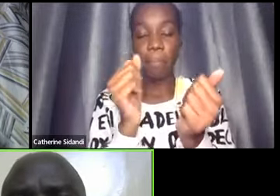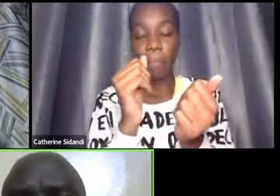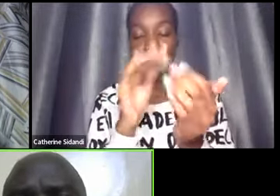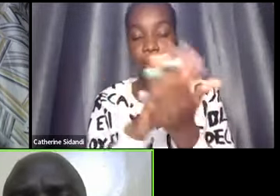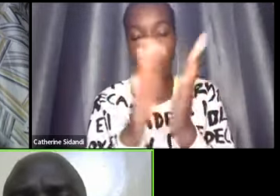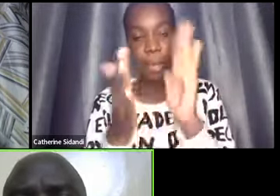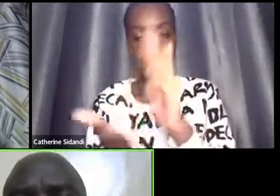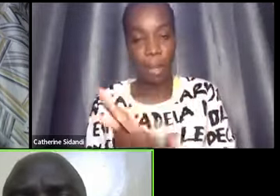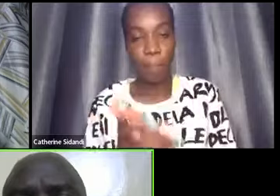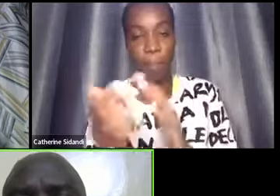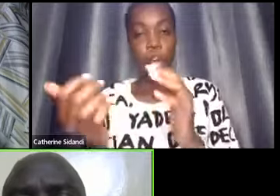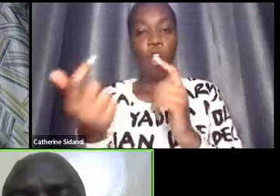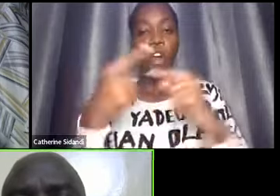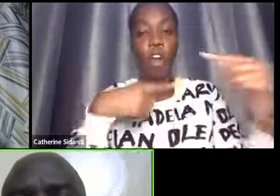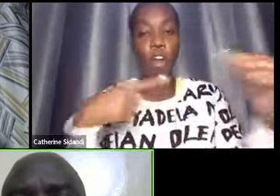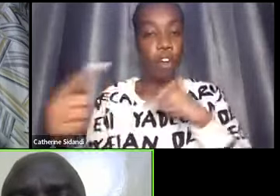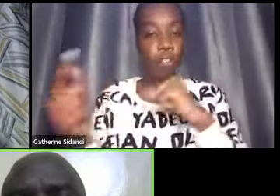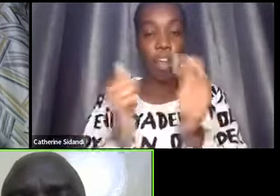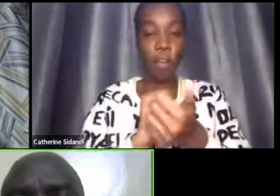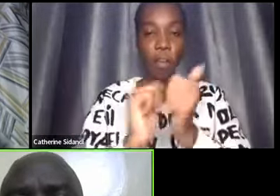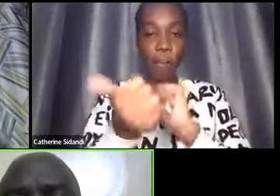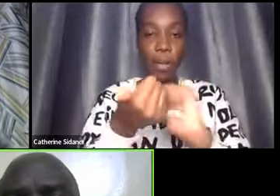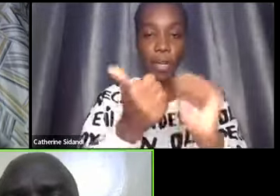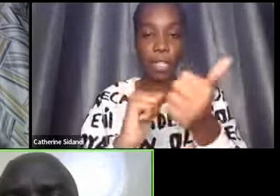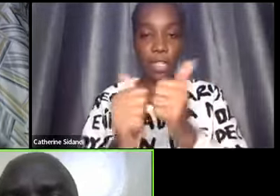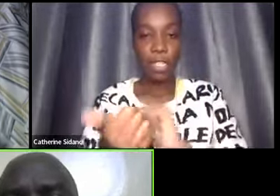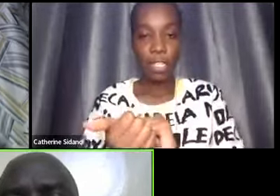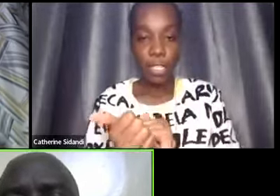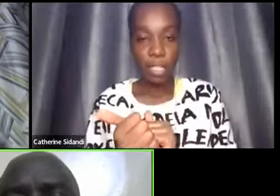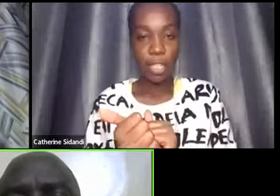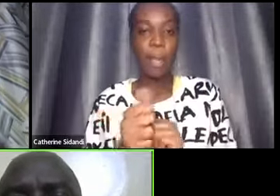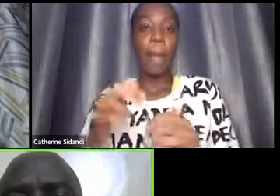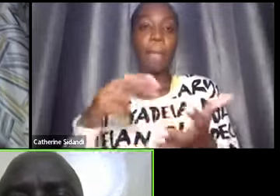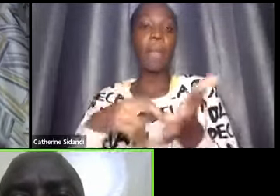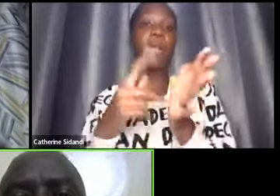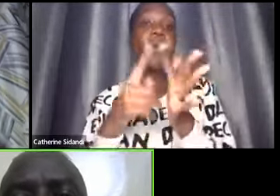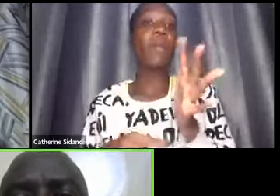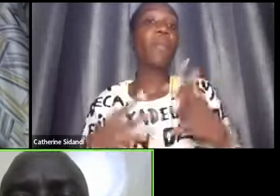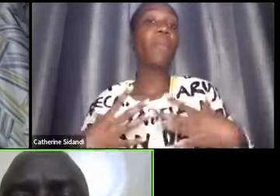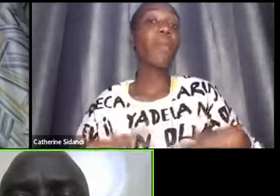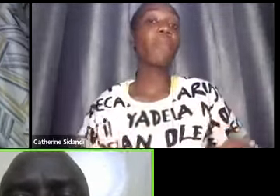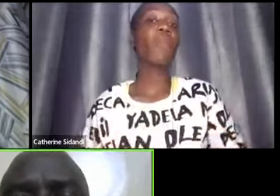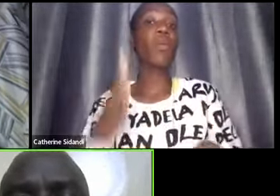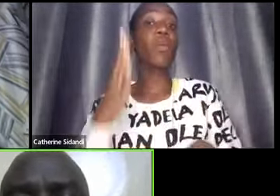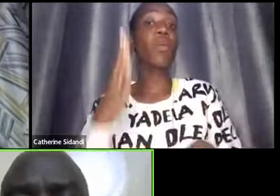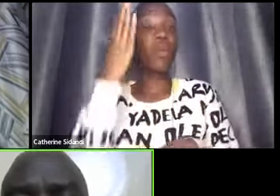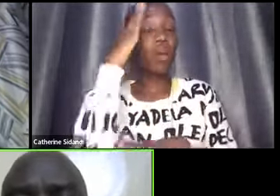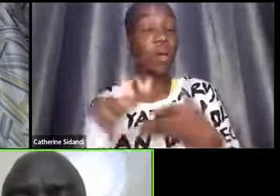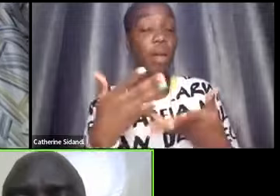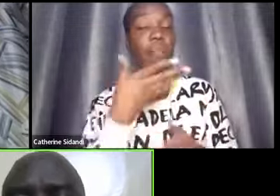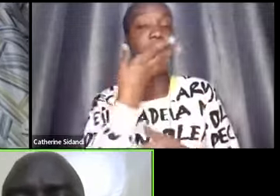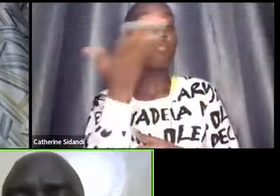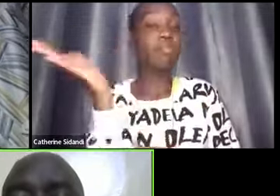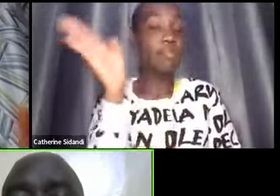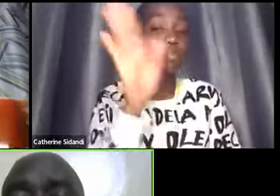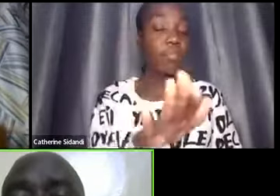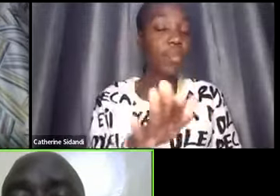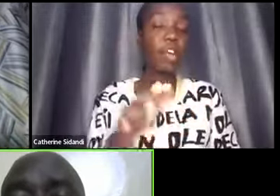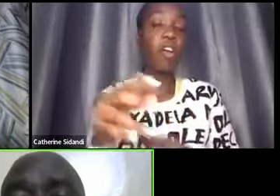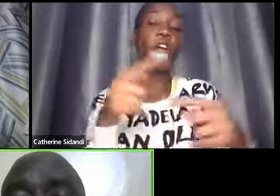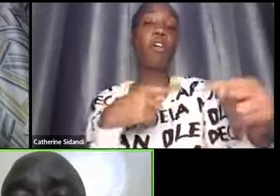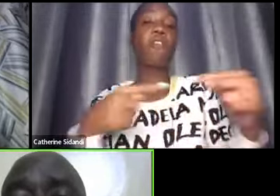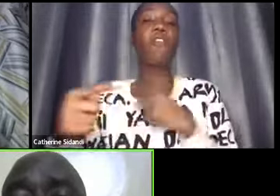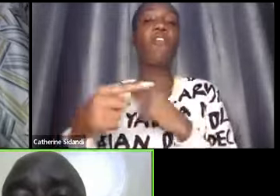competency, I mean people who know how to respond to conflicts constructively. Because the moment